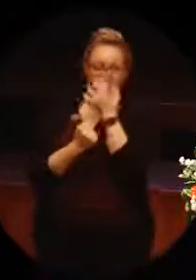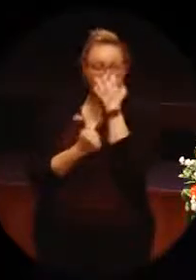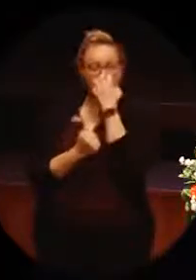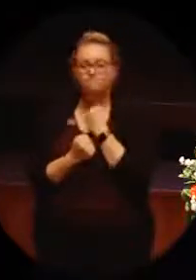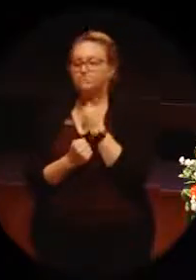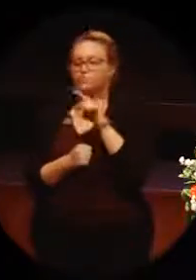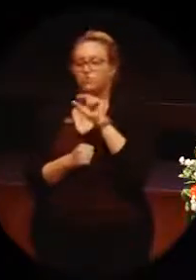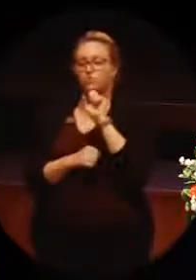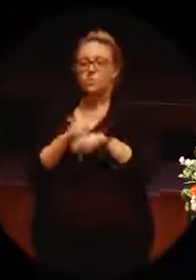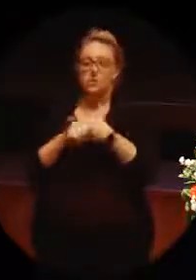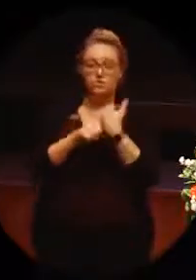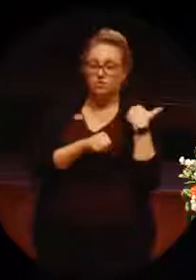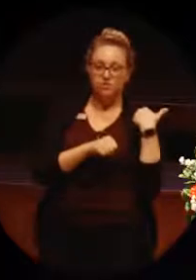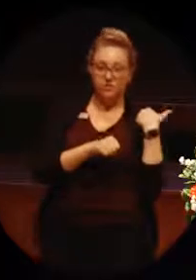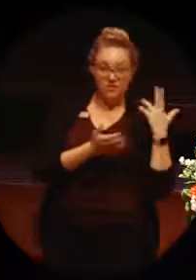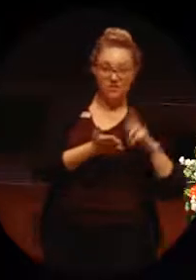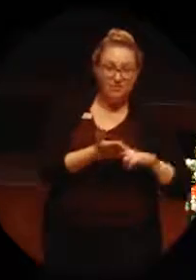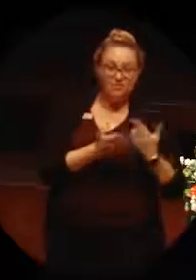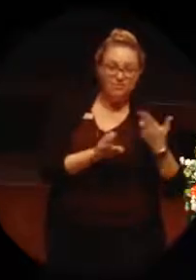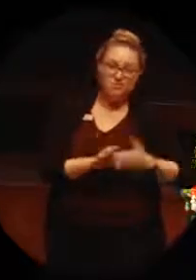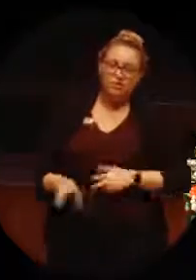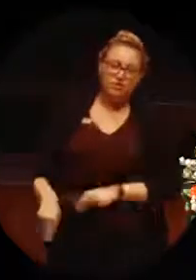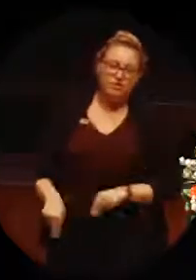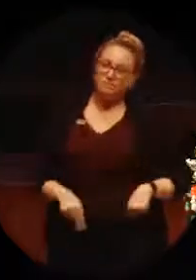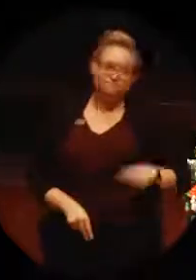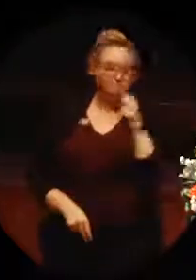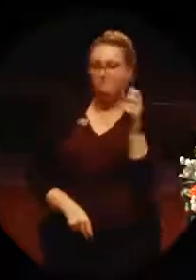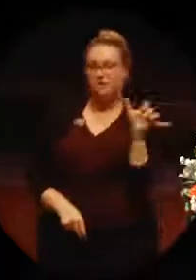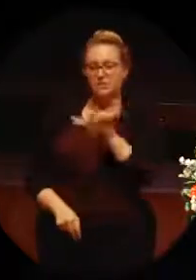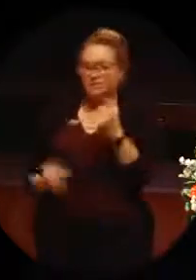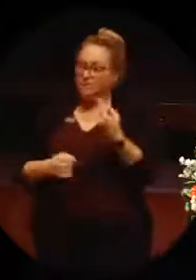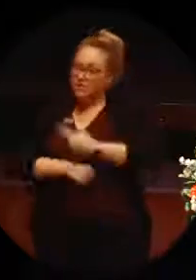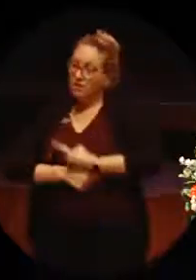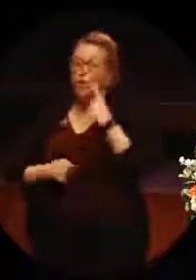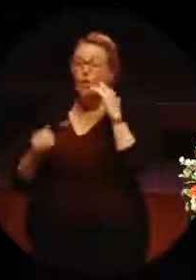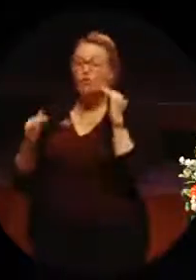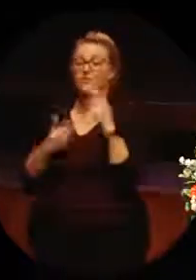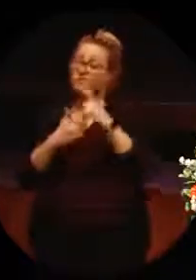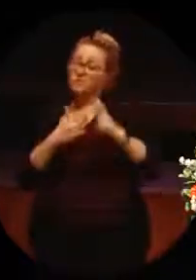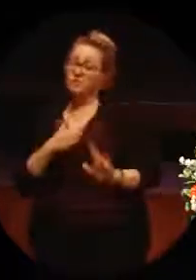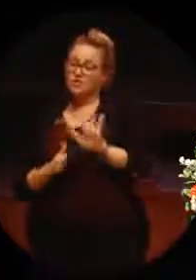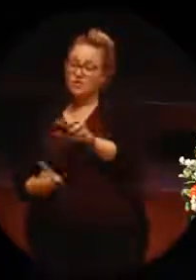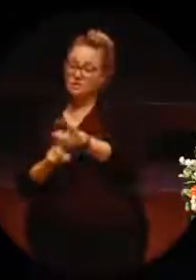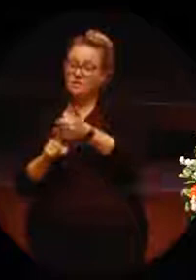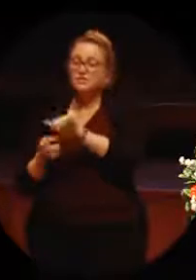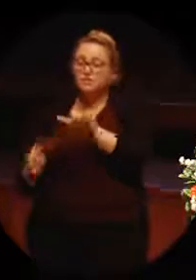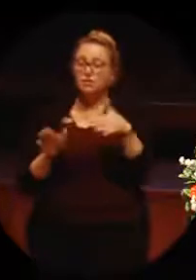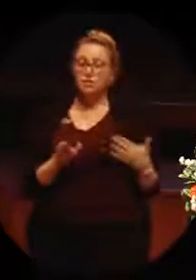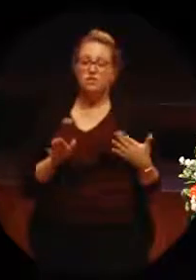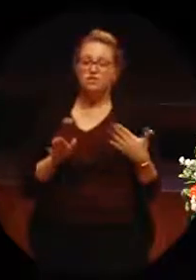ago when he signed up isn't the country that we see today. And hopefully maybe one of those good things that will happen as a result of his